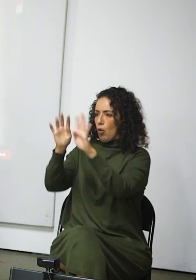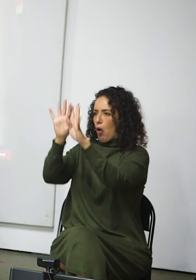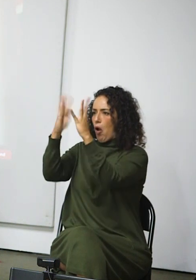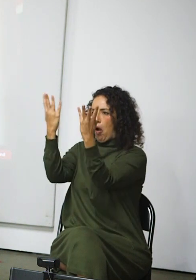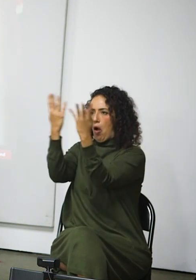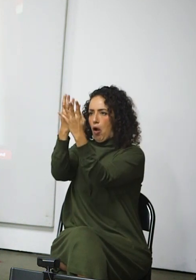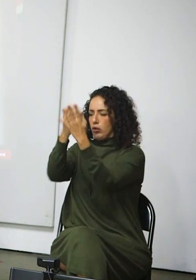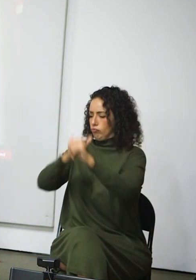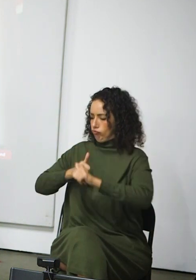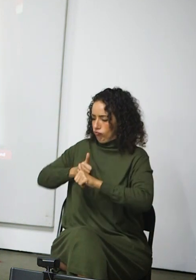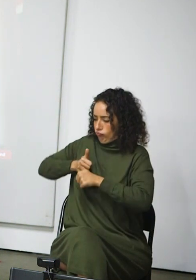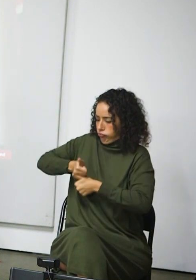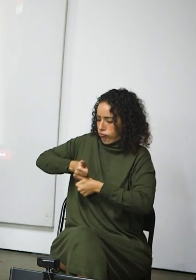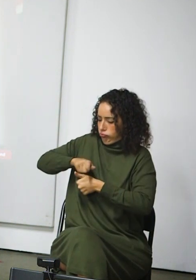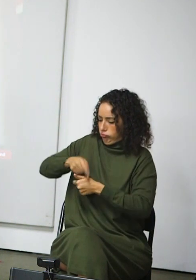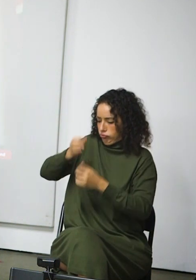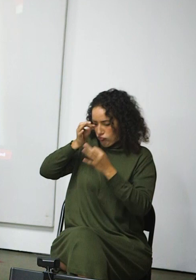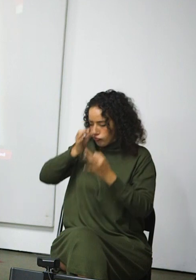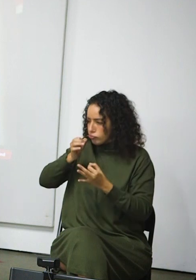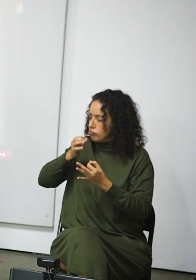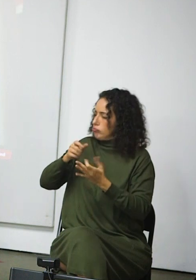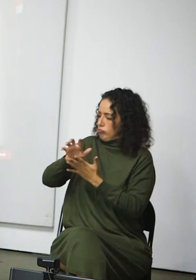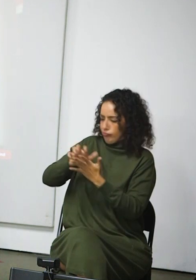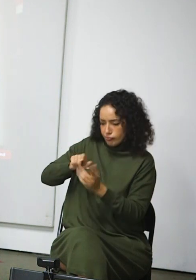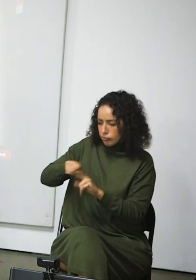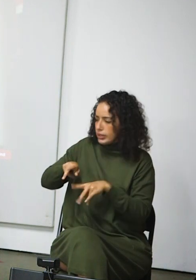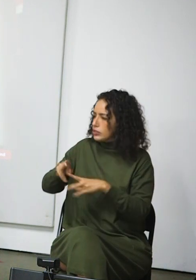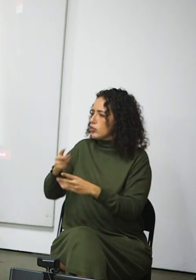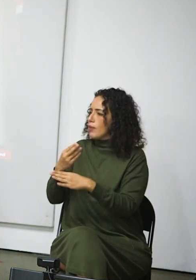kind of work, and that's going out of fashion again.